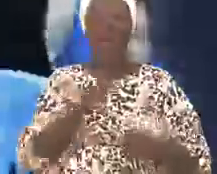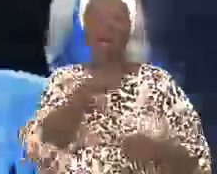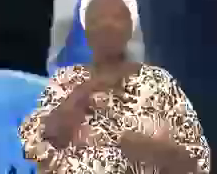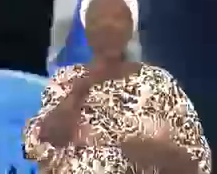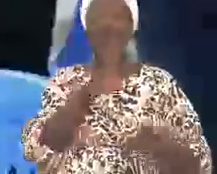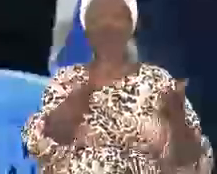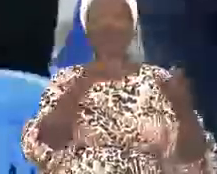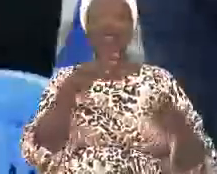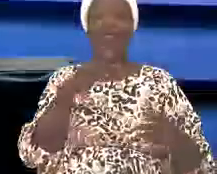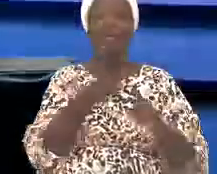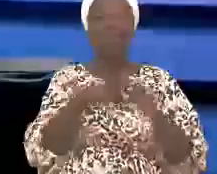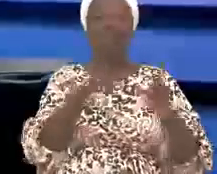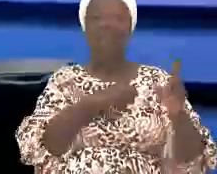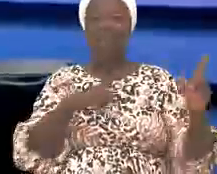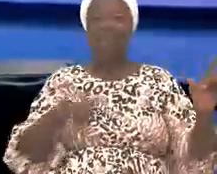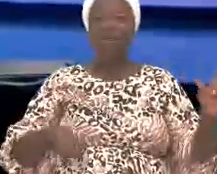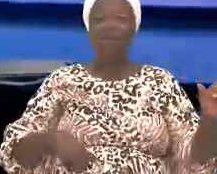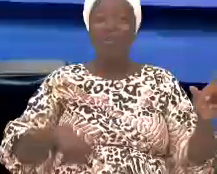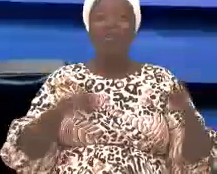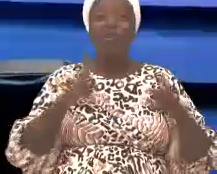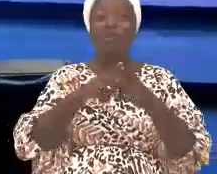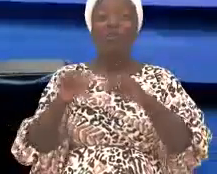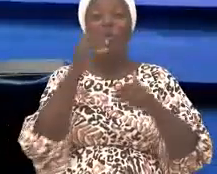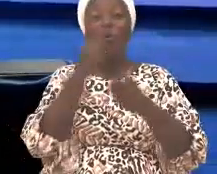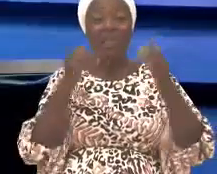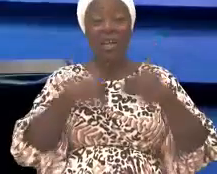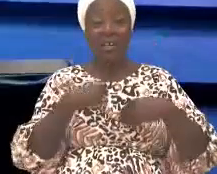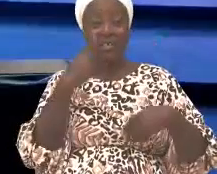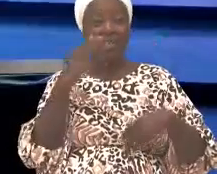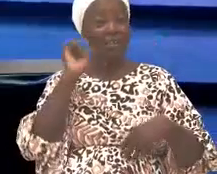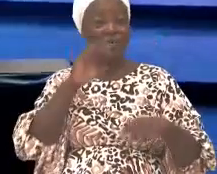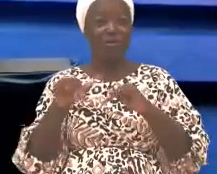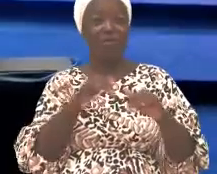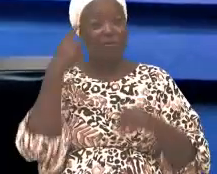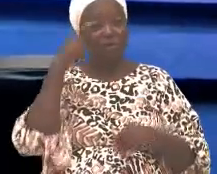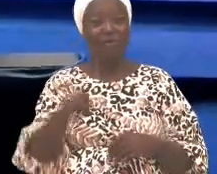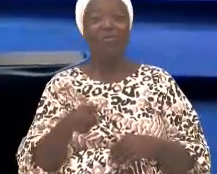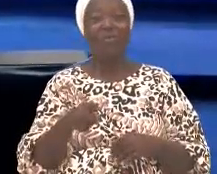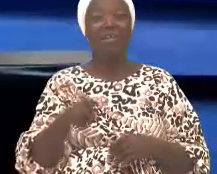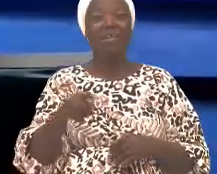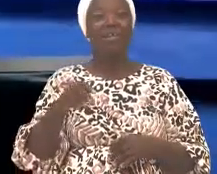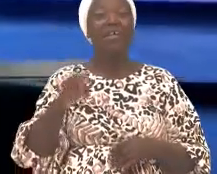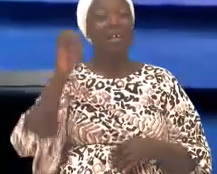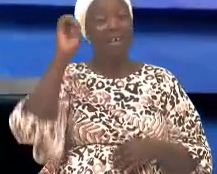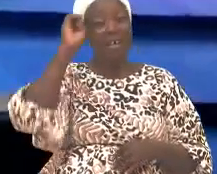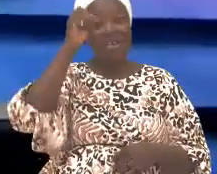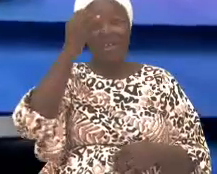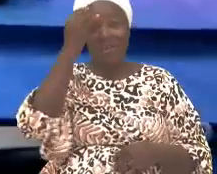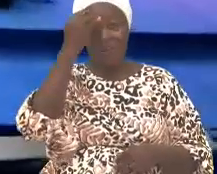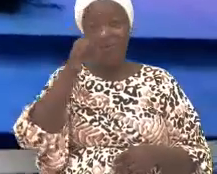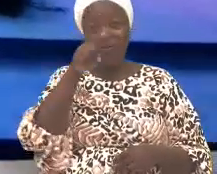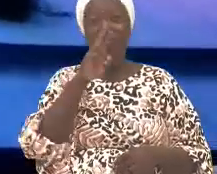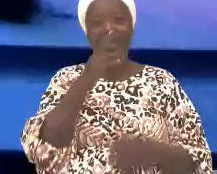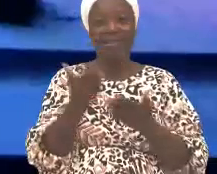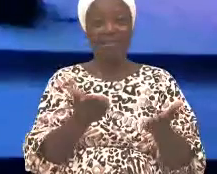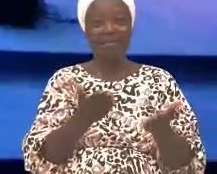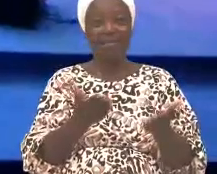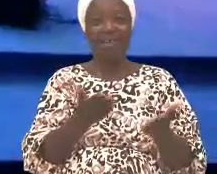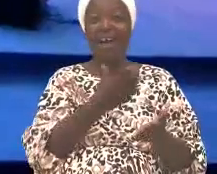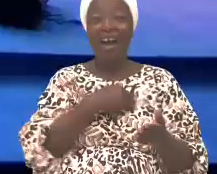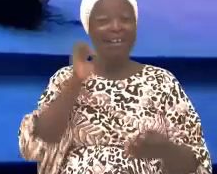Lord to do what he has said he will do. He knows you are there. And he sees